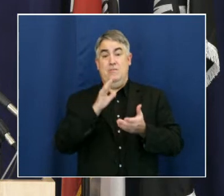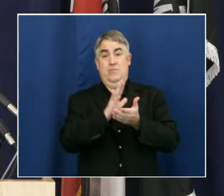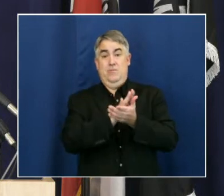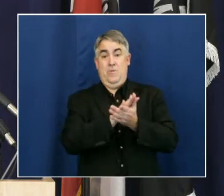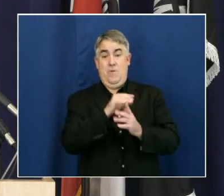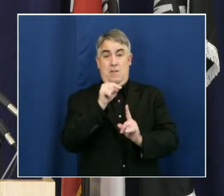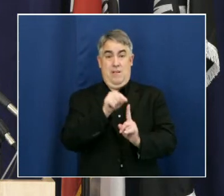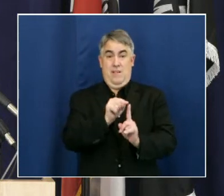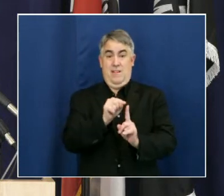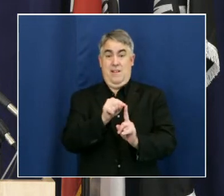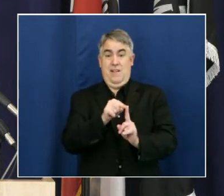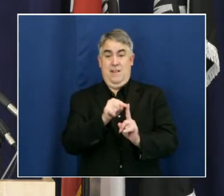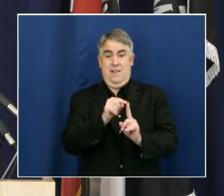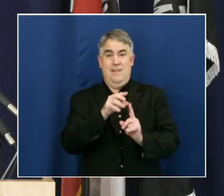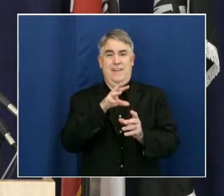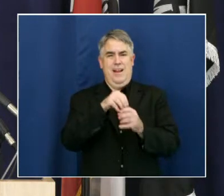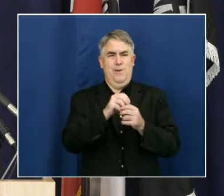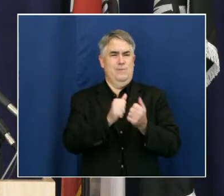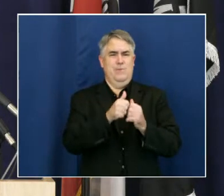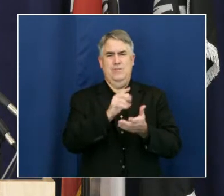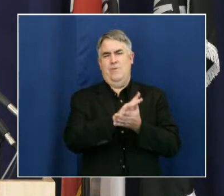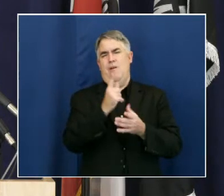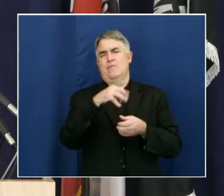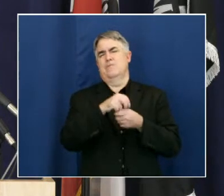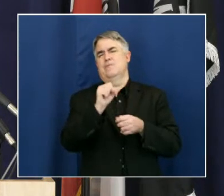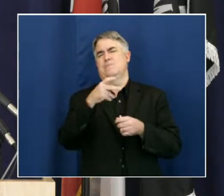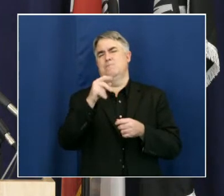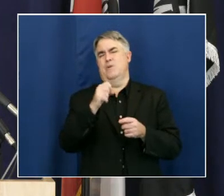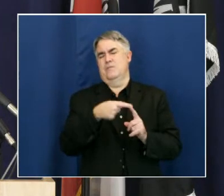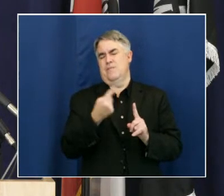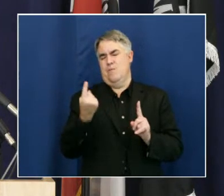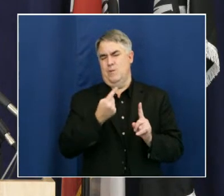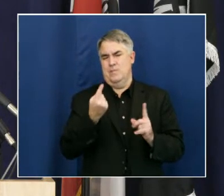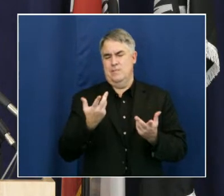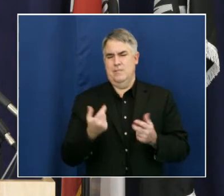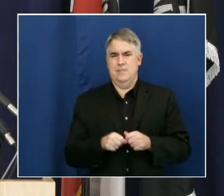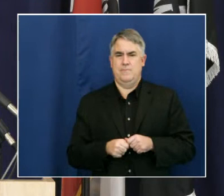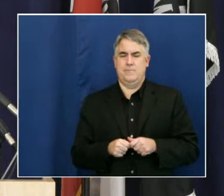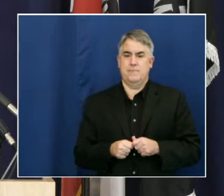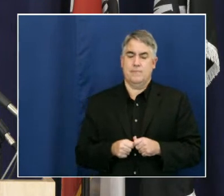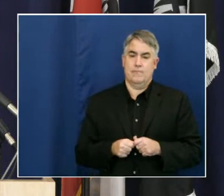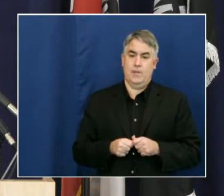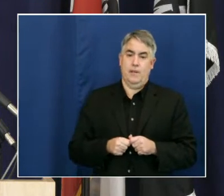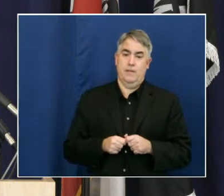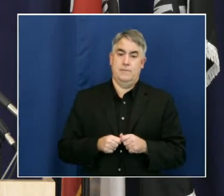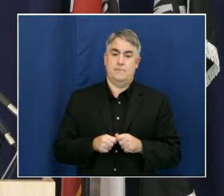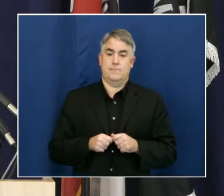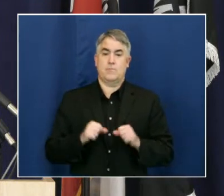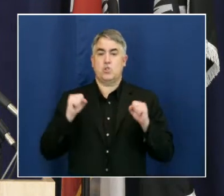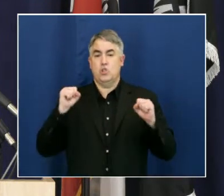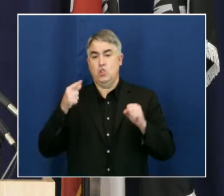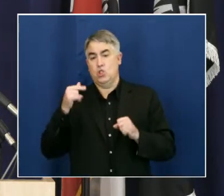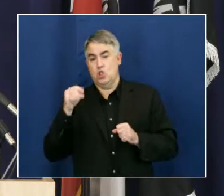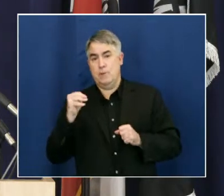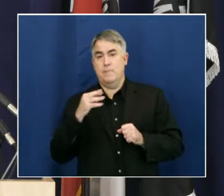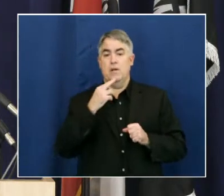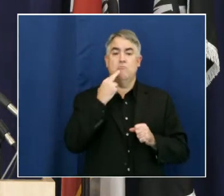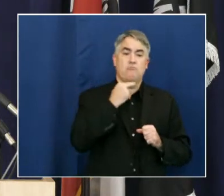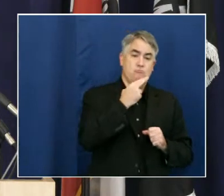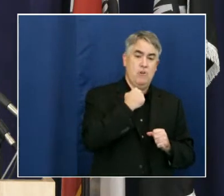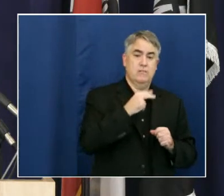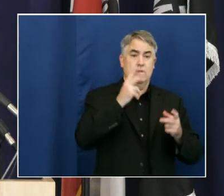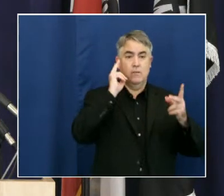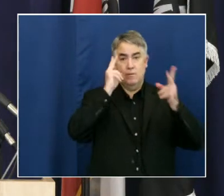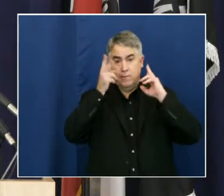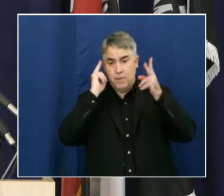sports. And so, whether it's getting restaurants open or gyms to indoor or barber shops, there's a lot